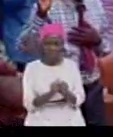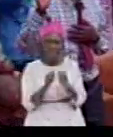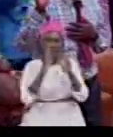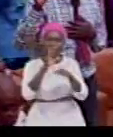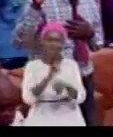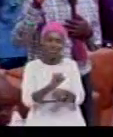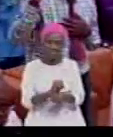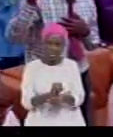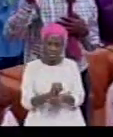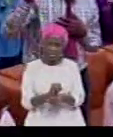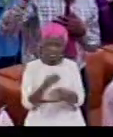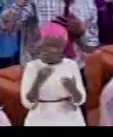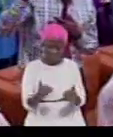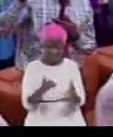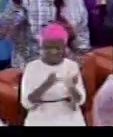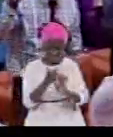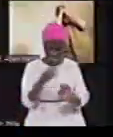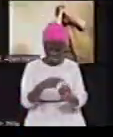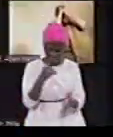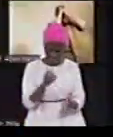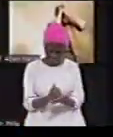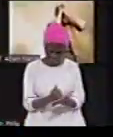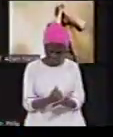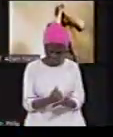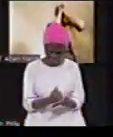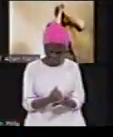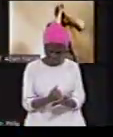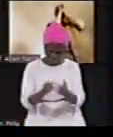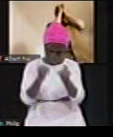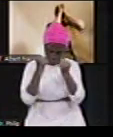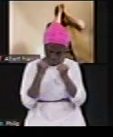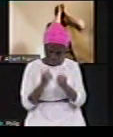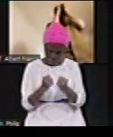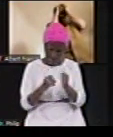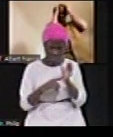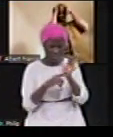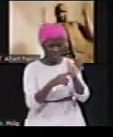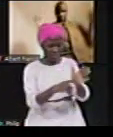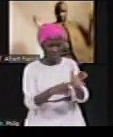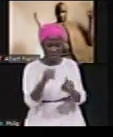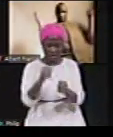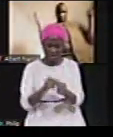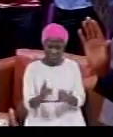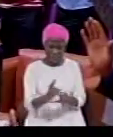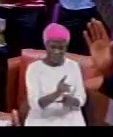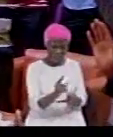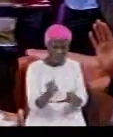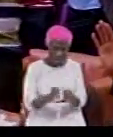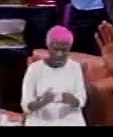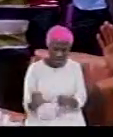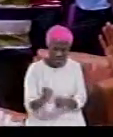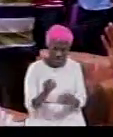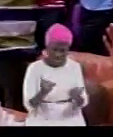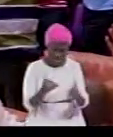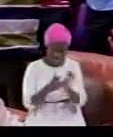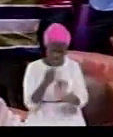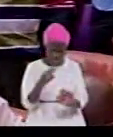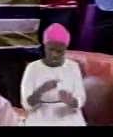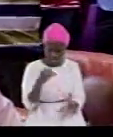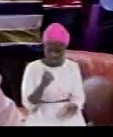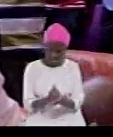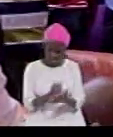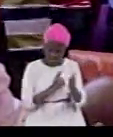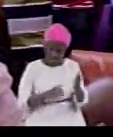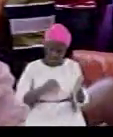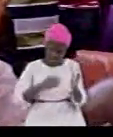miracle everywhere now in Jesus' name. Power manifestation everywhere now in Jesus' name. And Lord, I